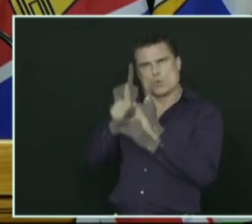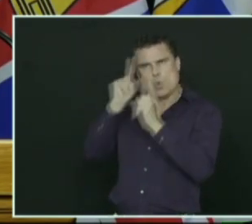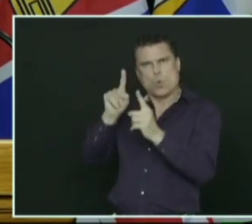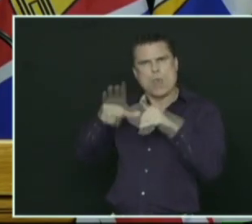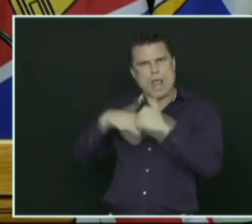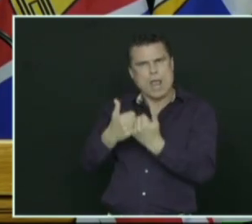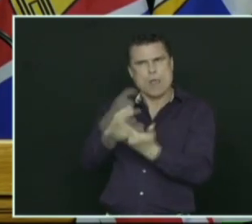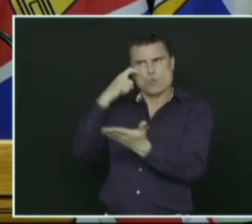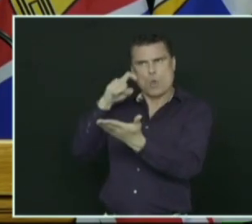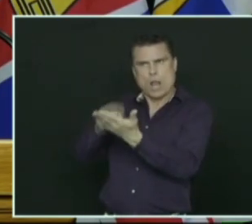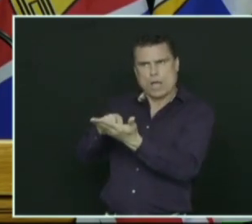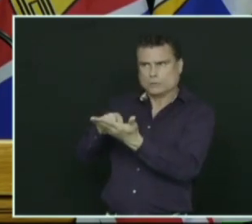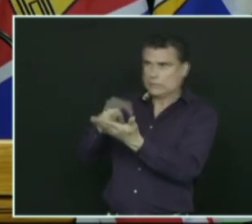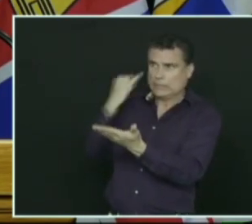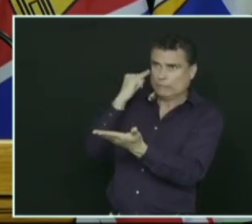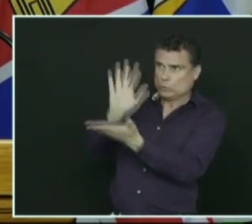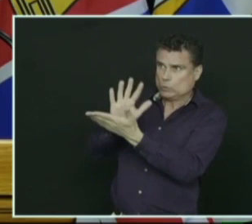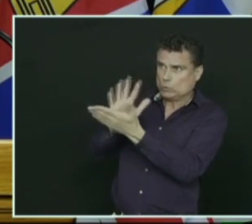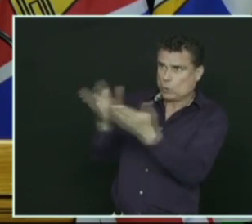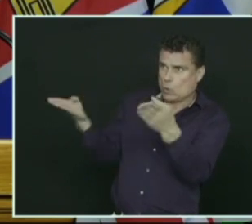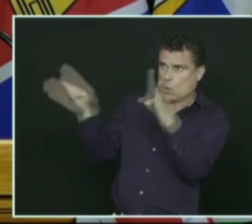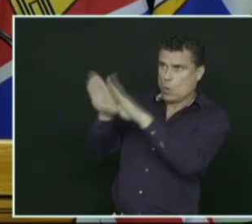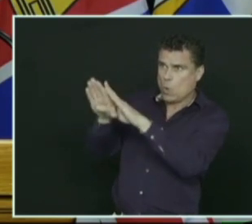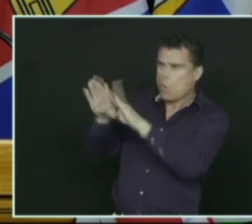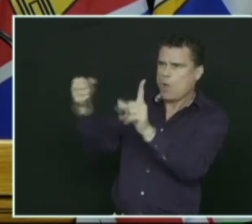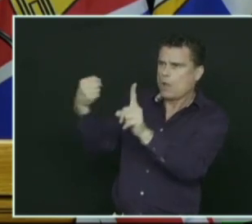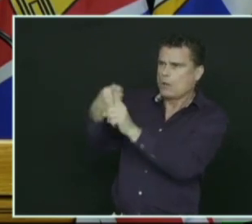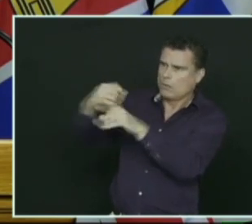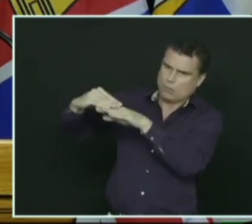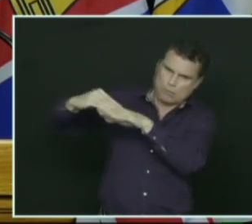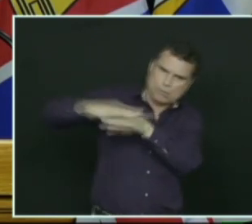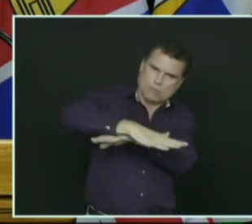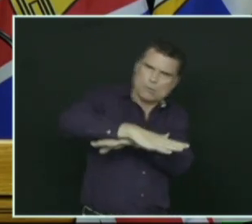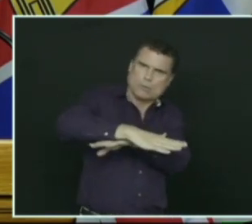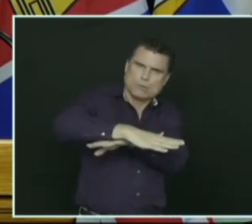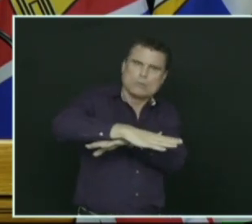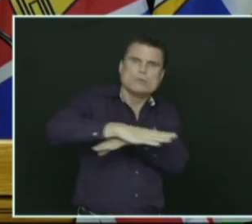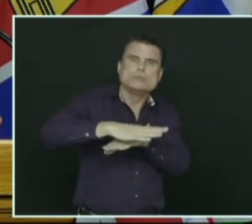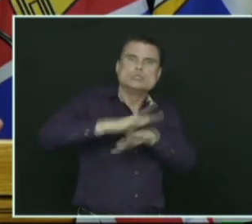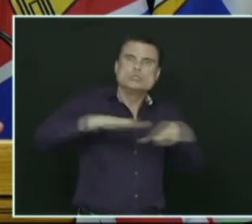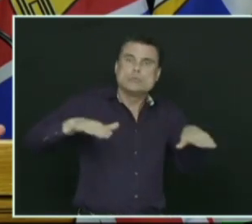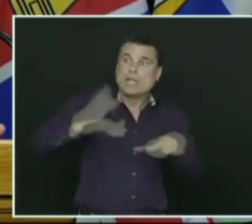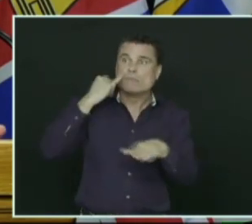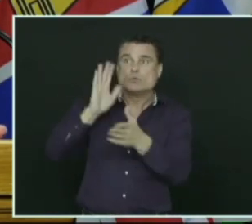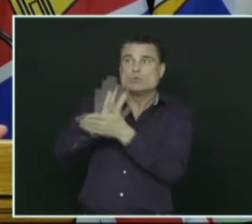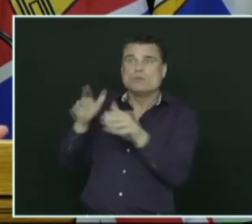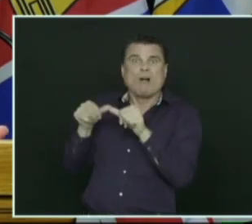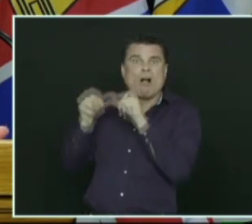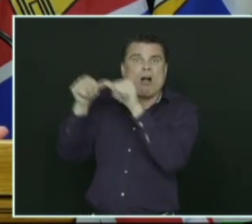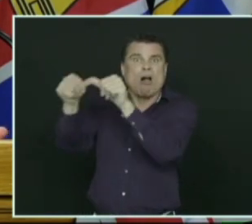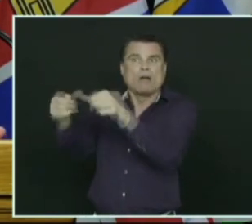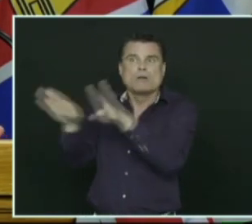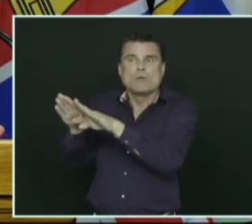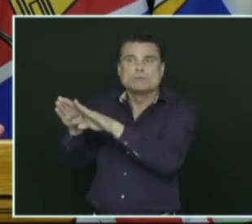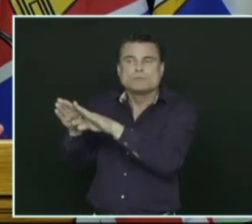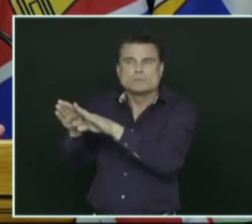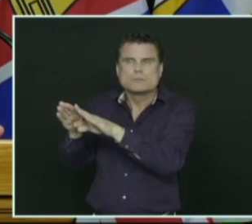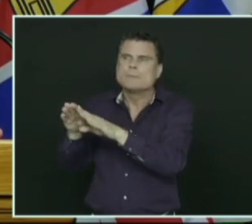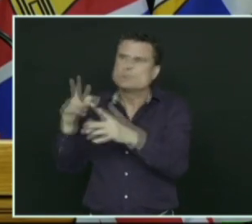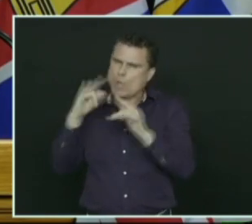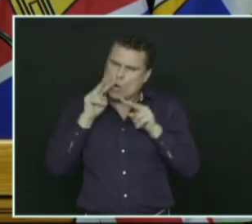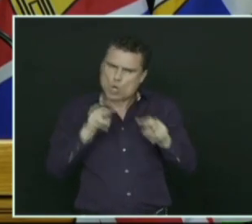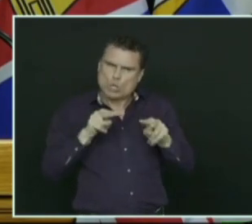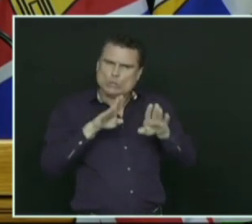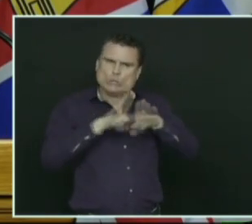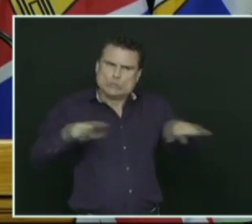Coastal that has led to perhaps a lower hospitalization rate has been that many of the cases have been in long-term